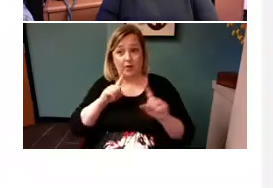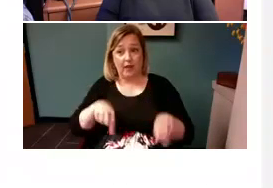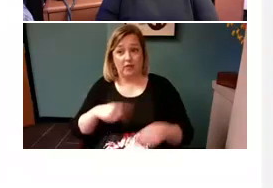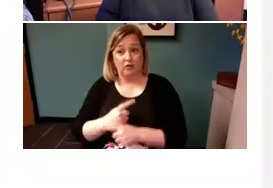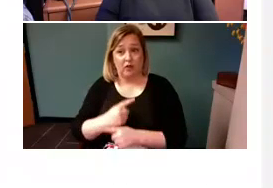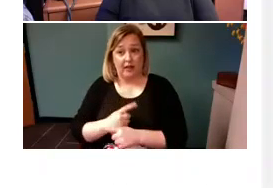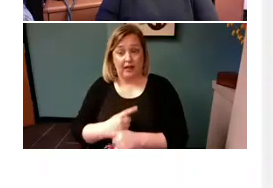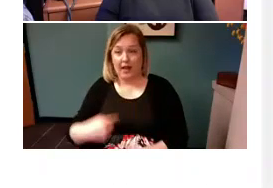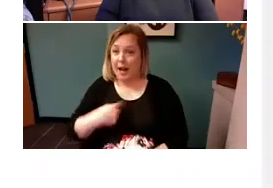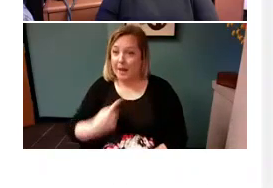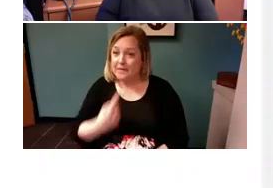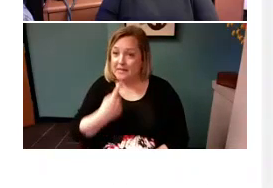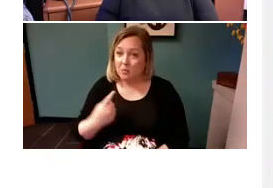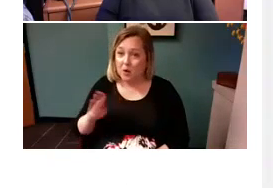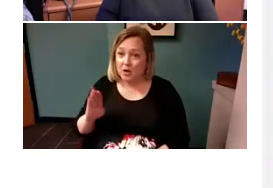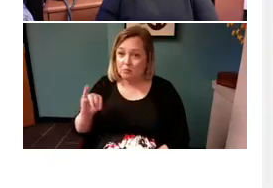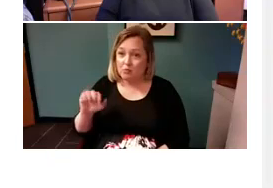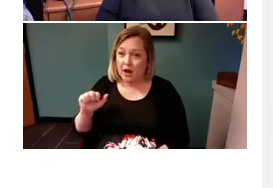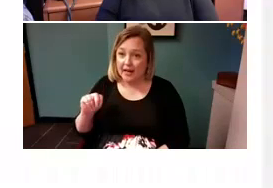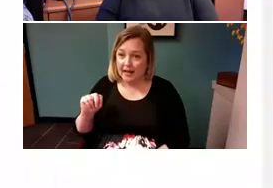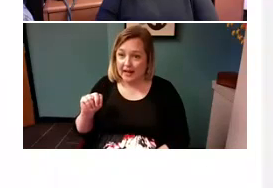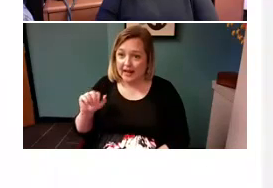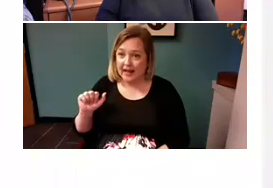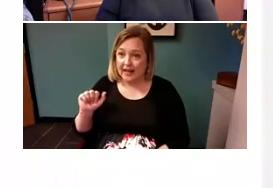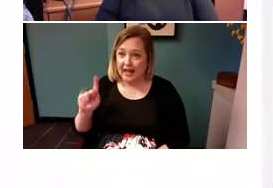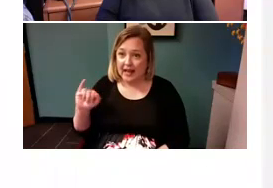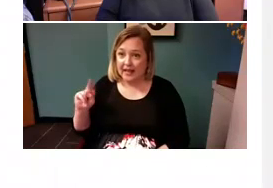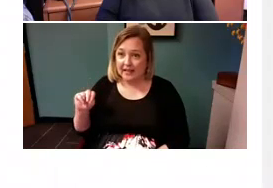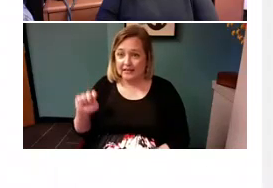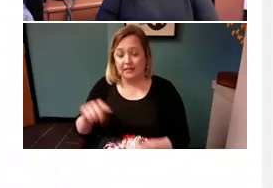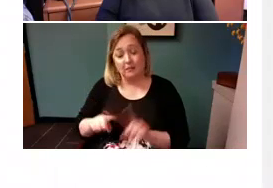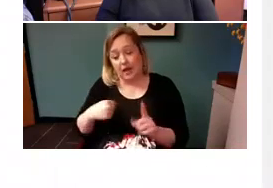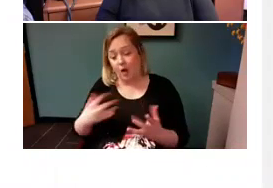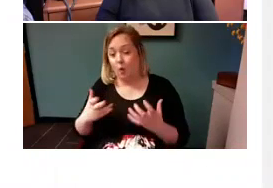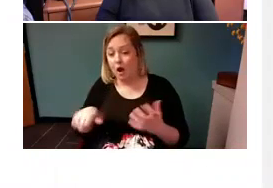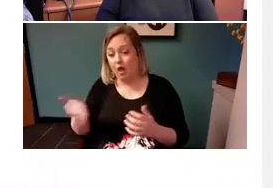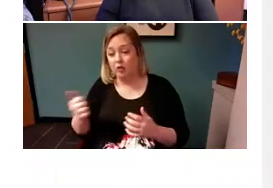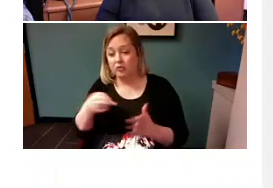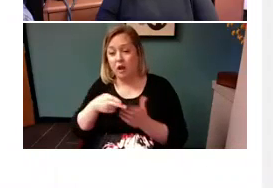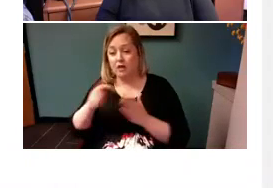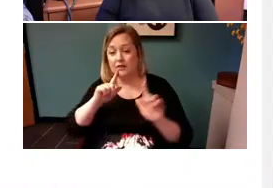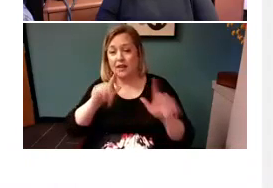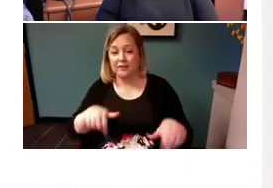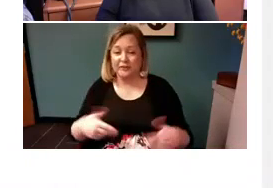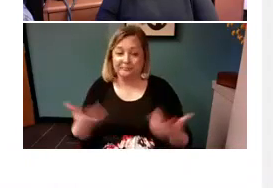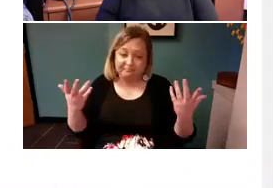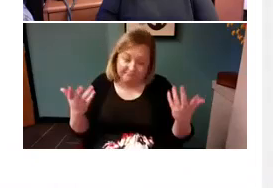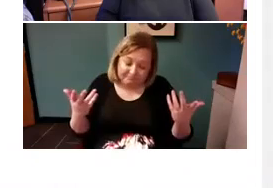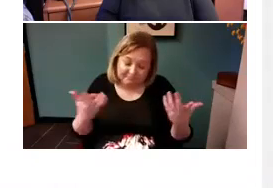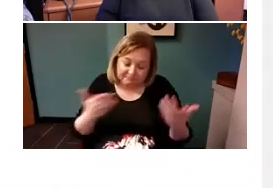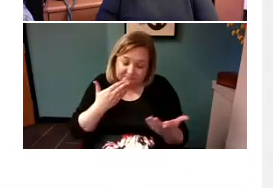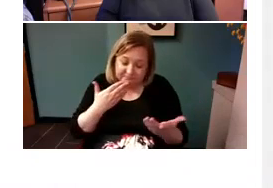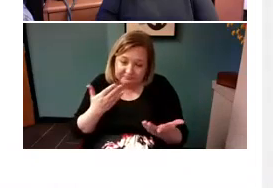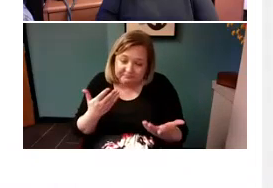I am disappointed, Brian Akins, but I want others to answer as well. That is a very nice guess. What